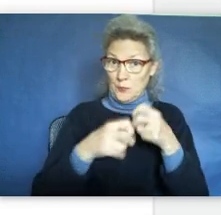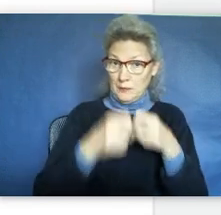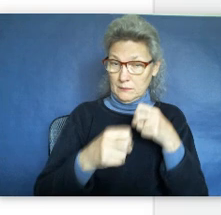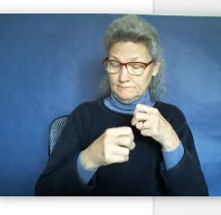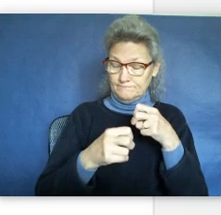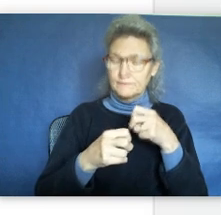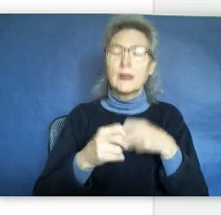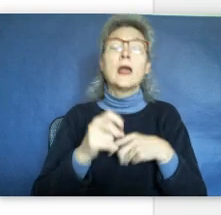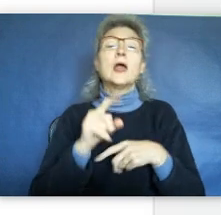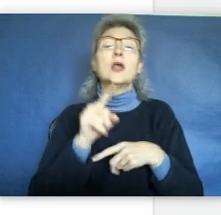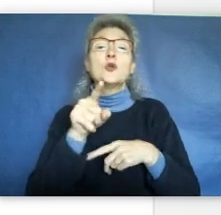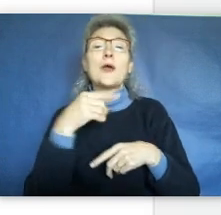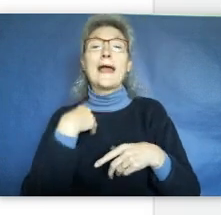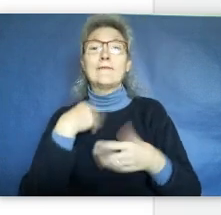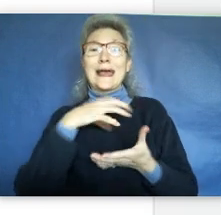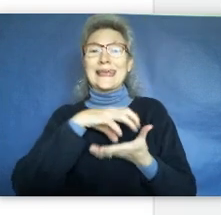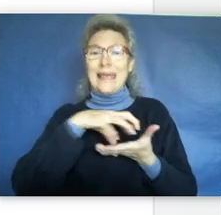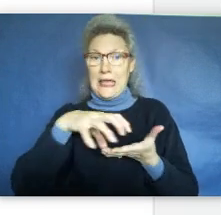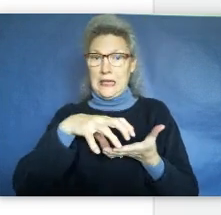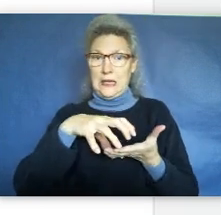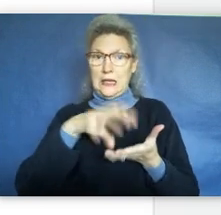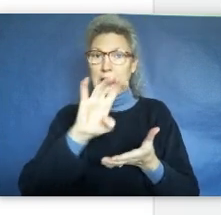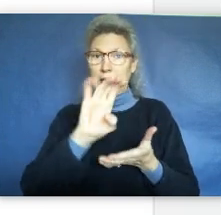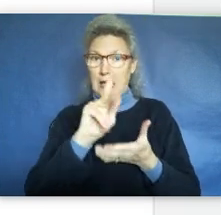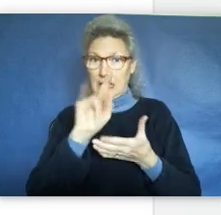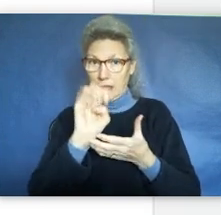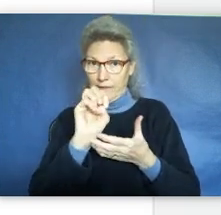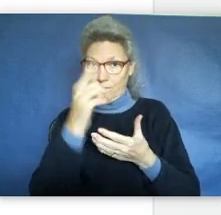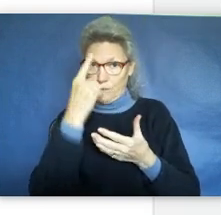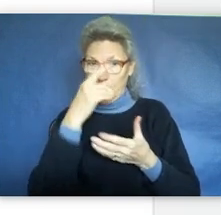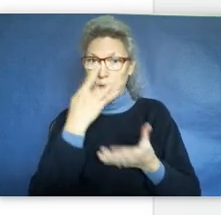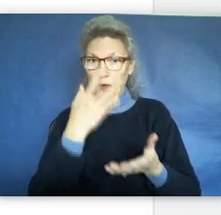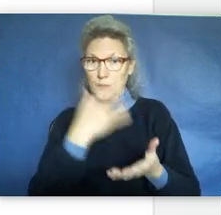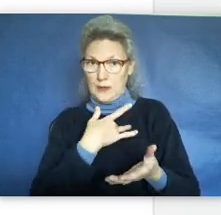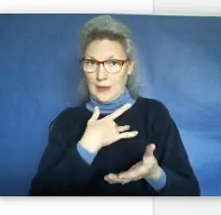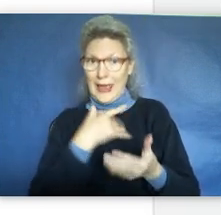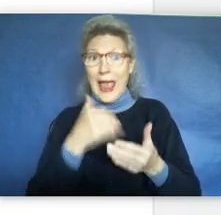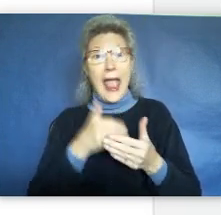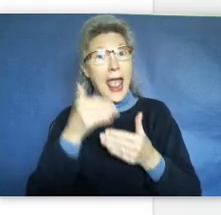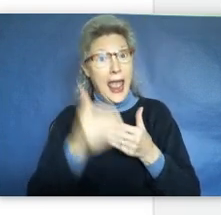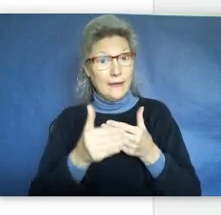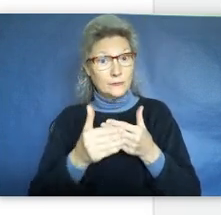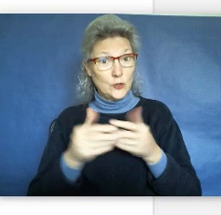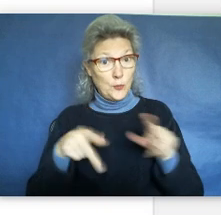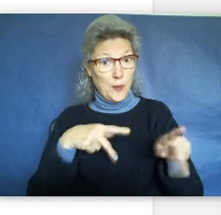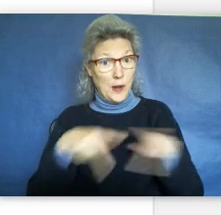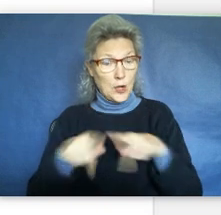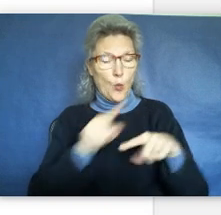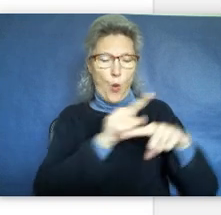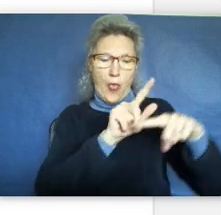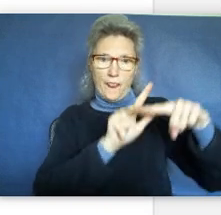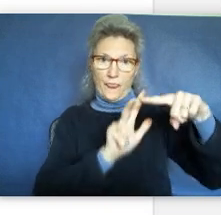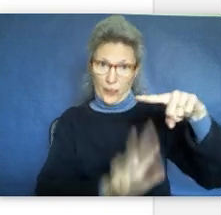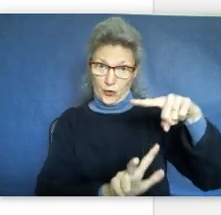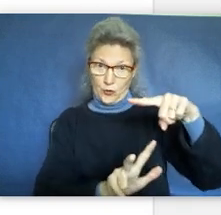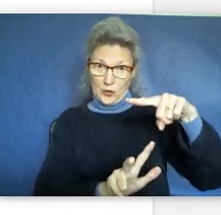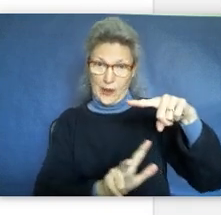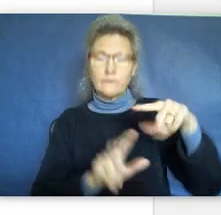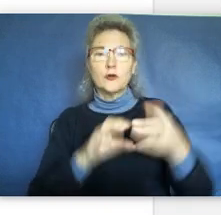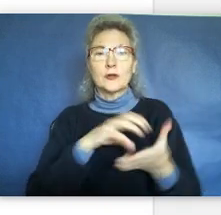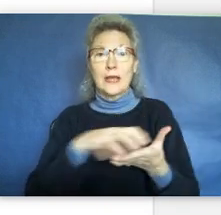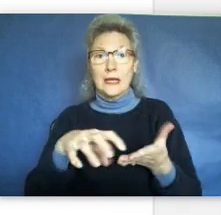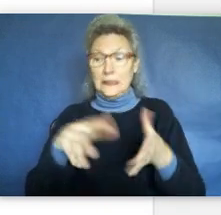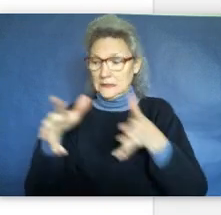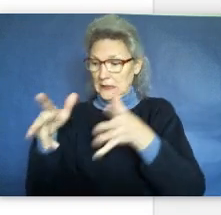for your birthday. After your party, one third of the cake is left. You then decide that you want to share what is left with your